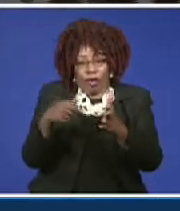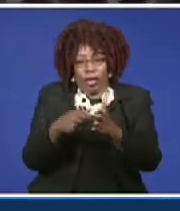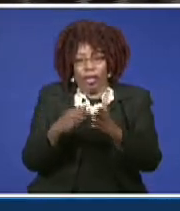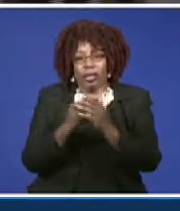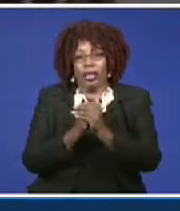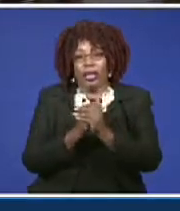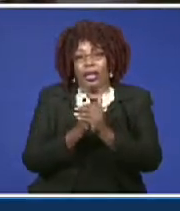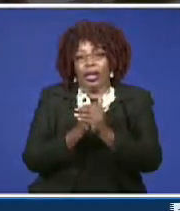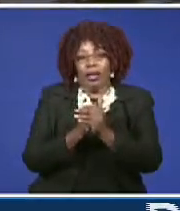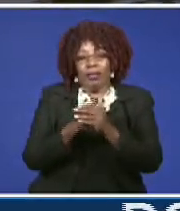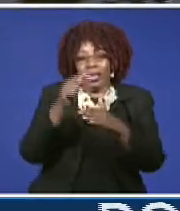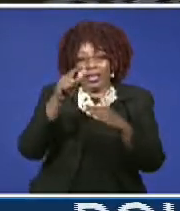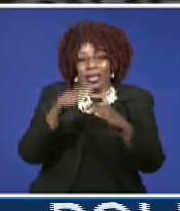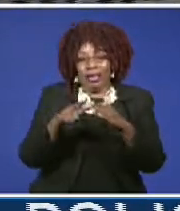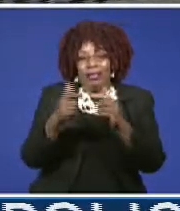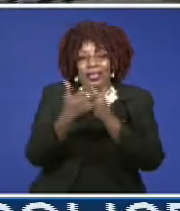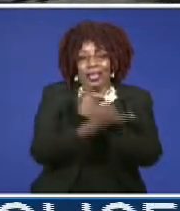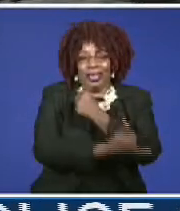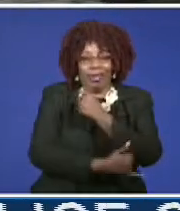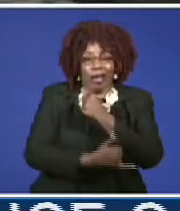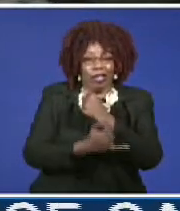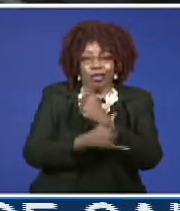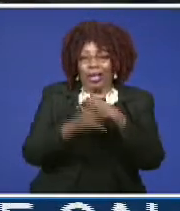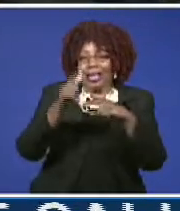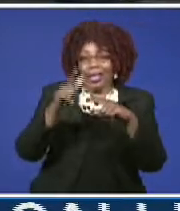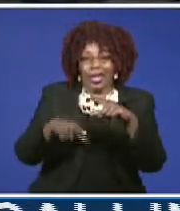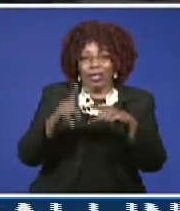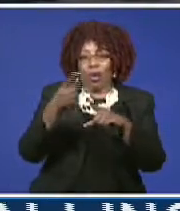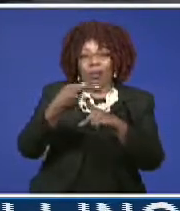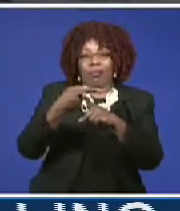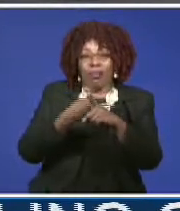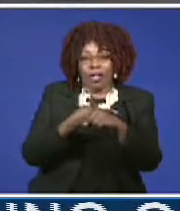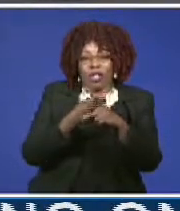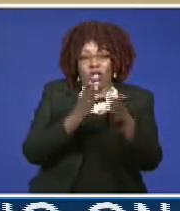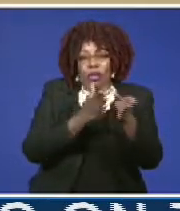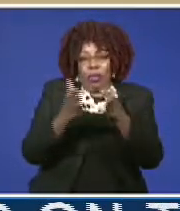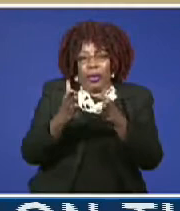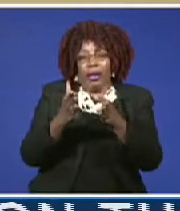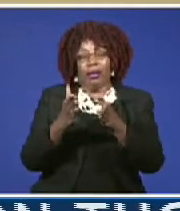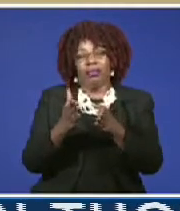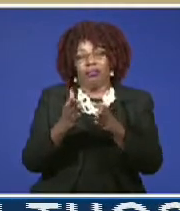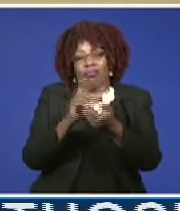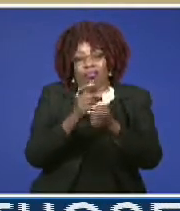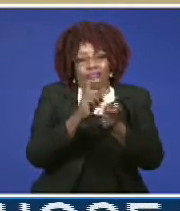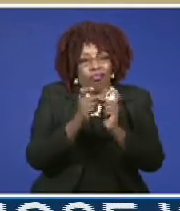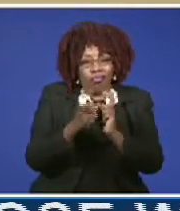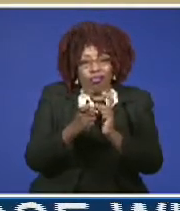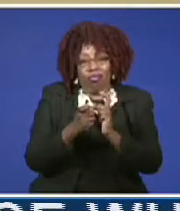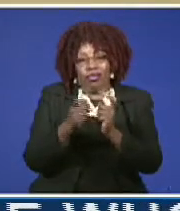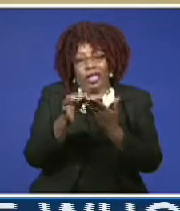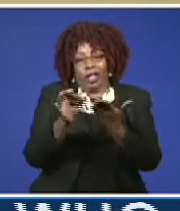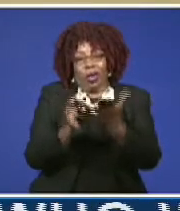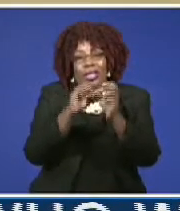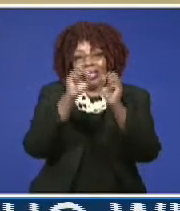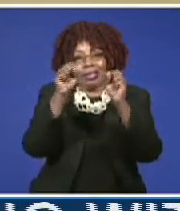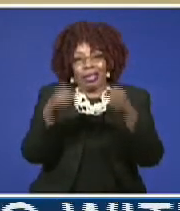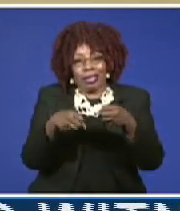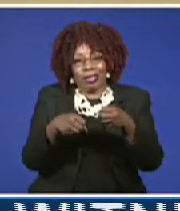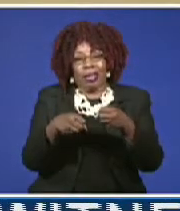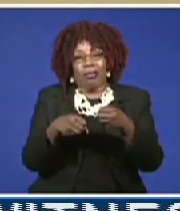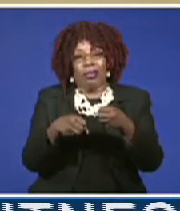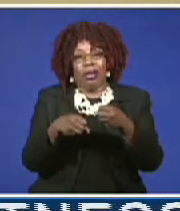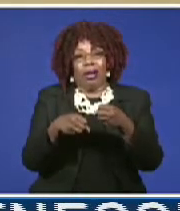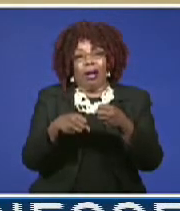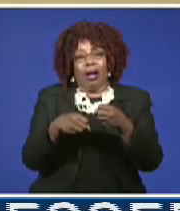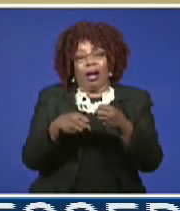entire country less than a month to prepare themselves for adjusting their accounting system, repricing products